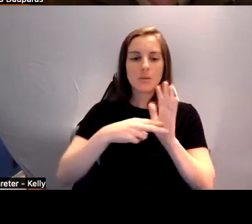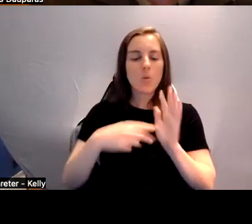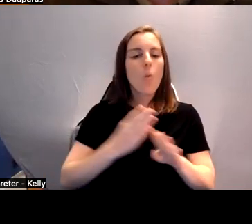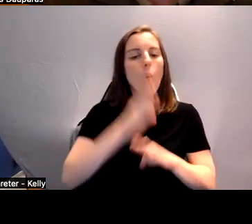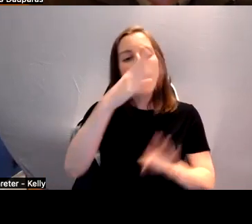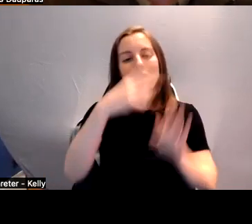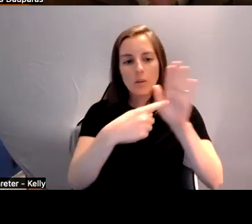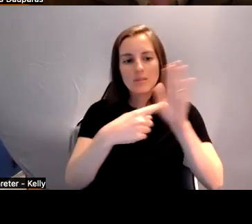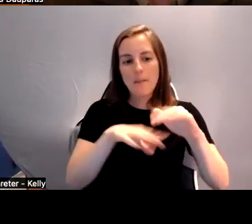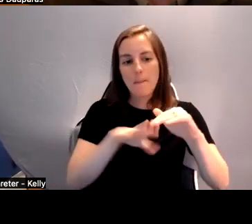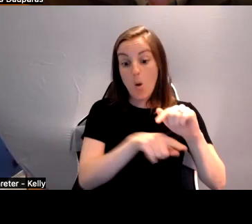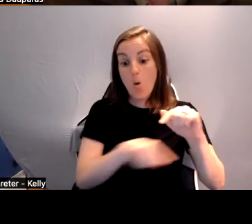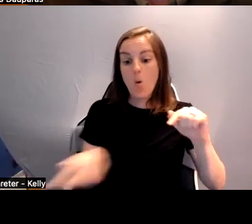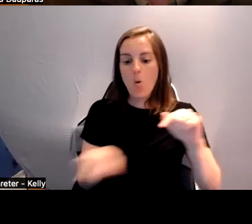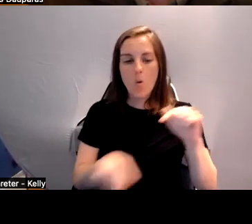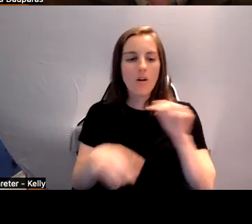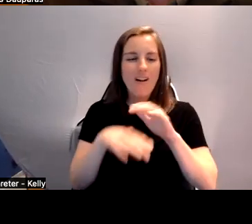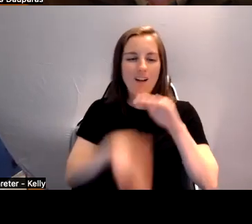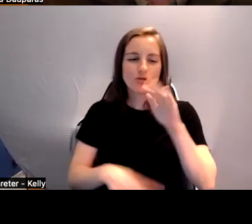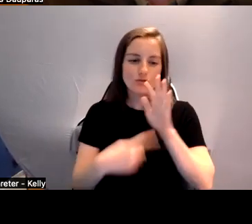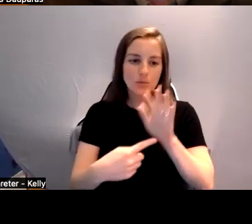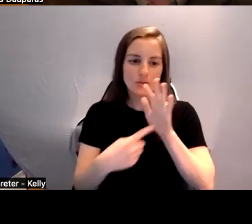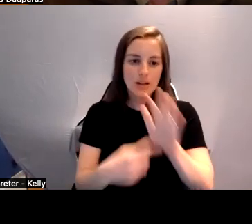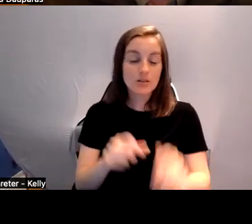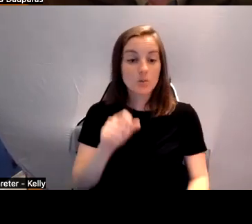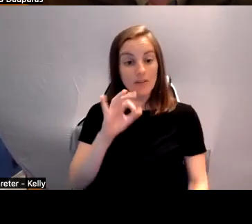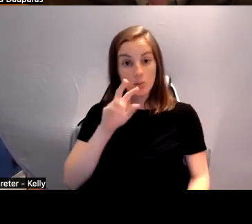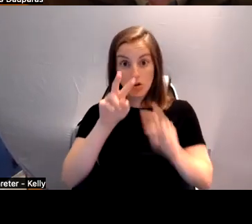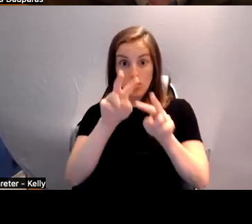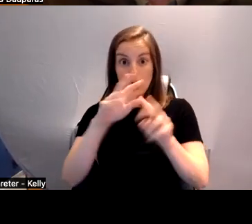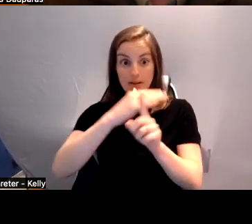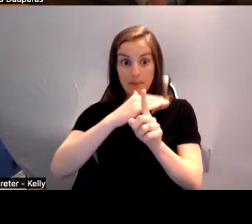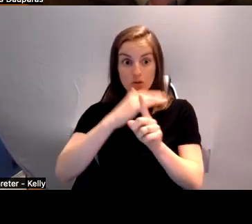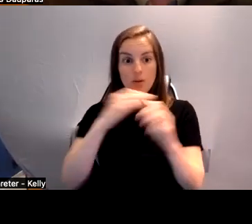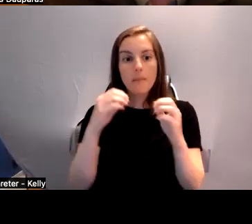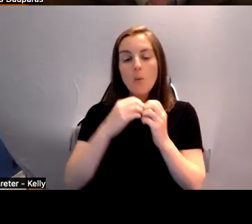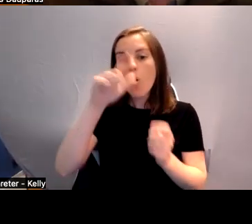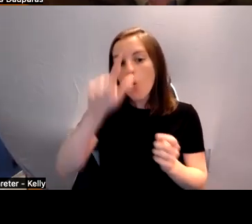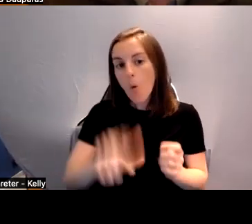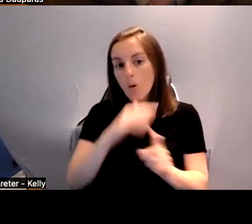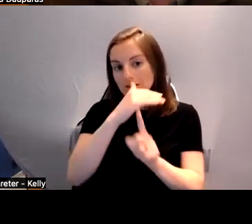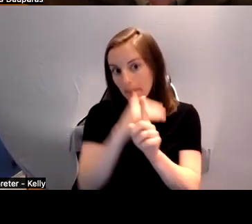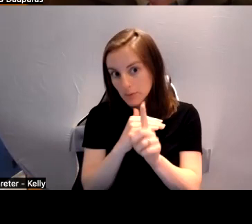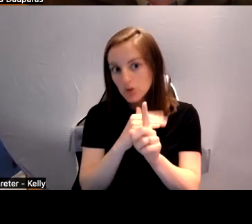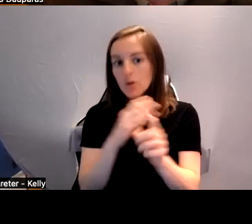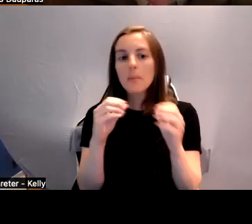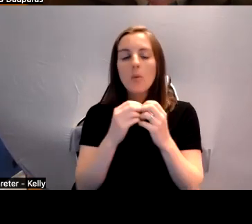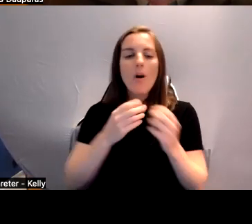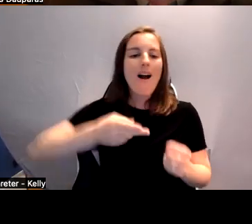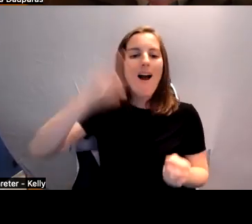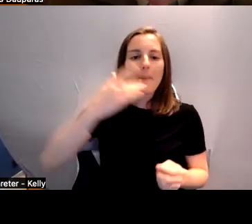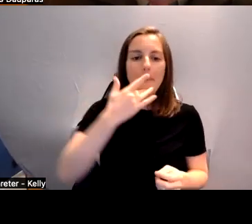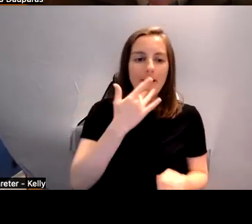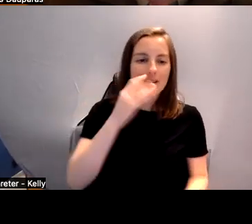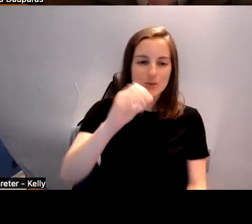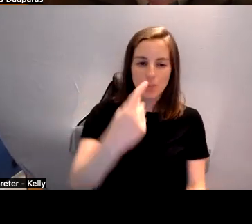be underrepresented. So if we look at as a function of the temperature, the lower the temperature, the higher there is the bias. So at 0.1,